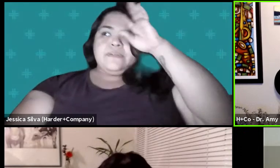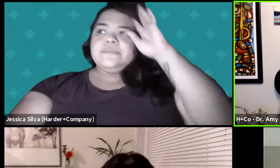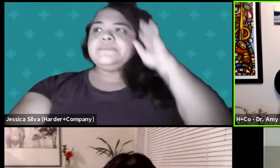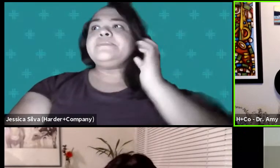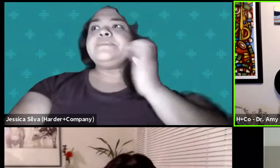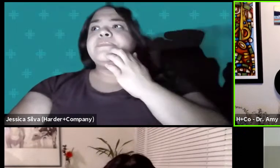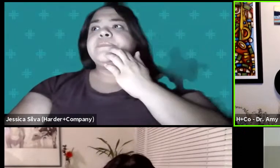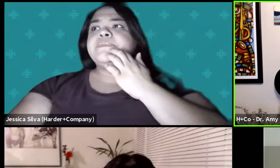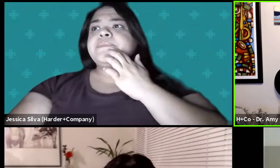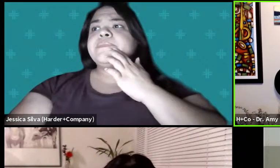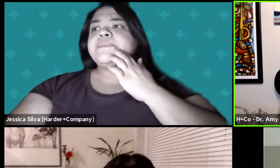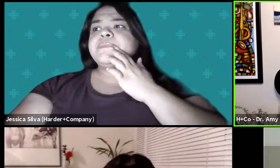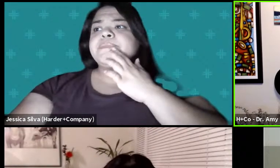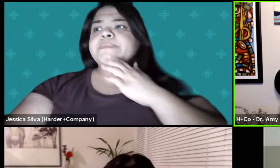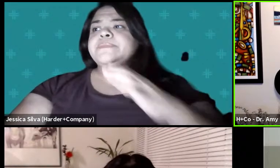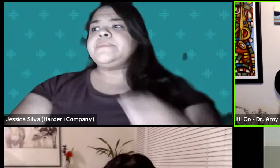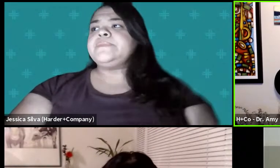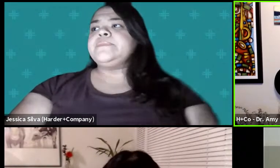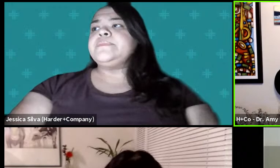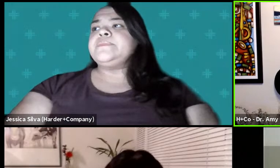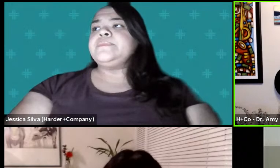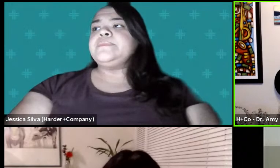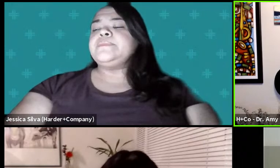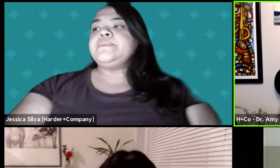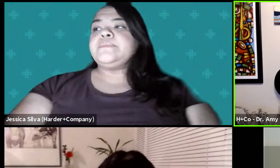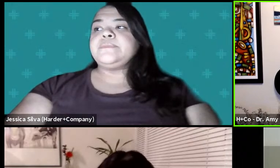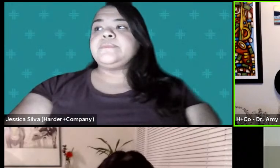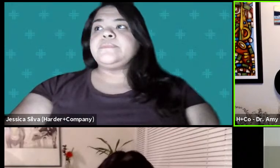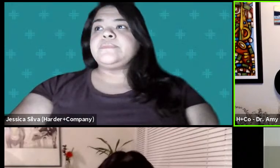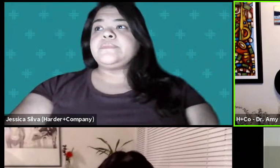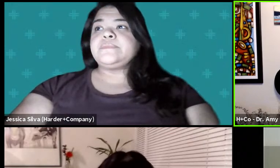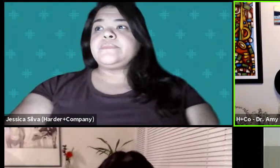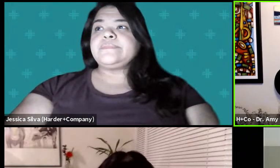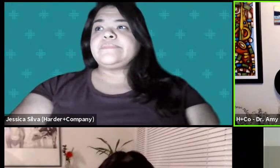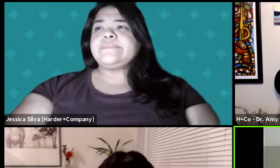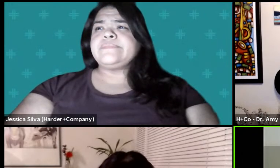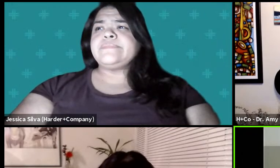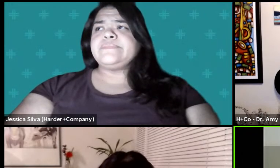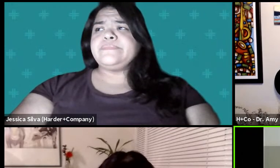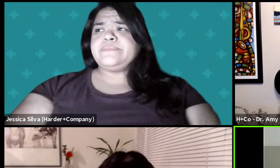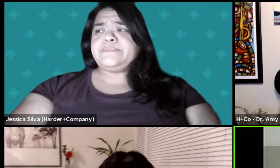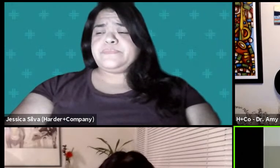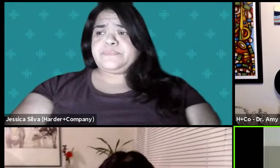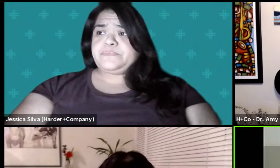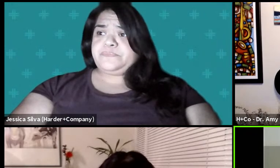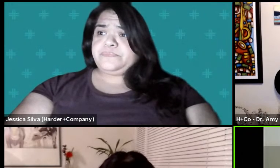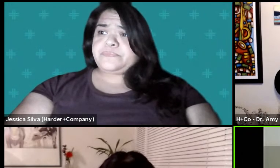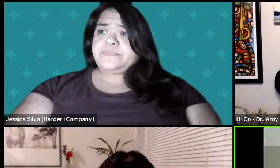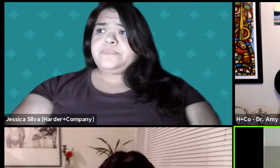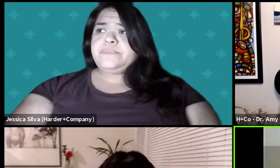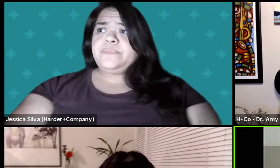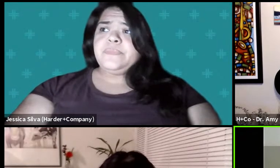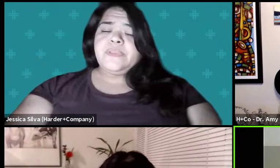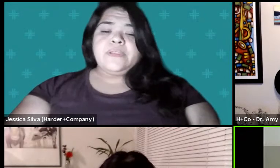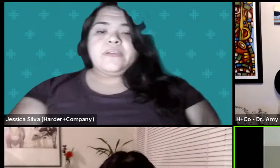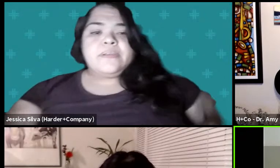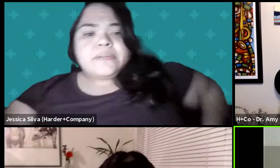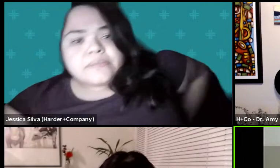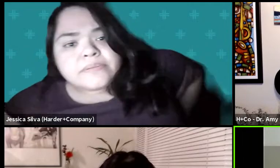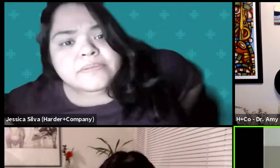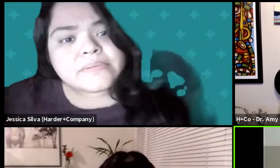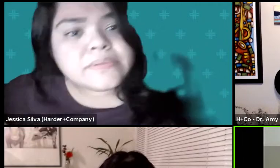Okay, thank you, doctor. I'm sorry, I've just been struggling with this thing. I'm down,